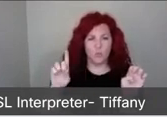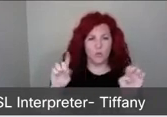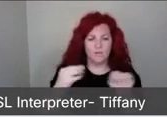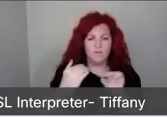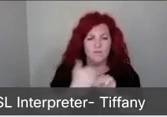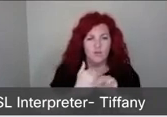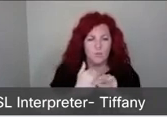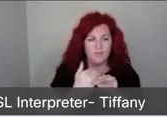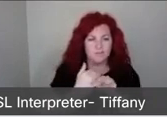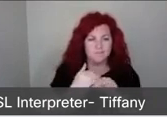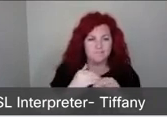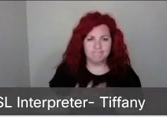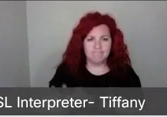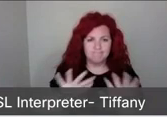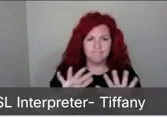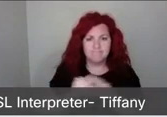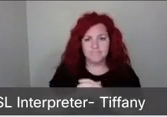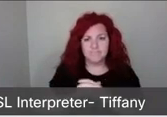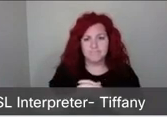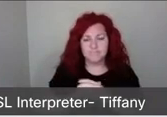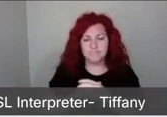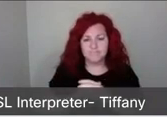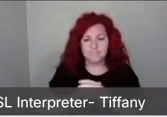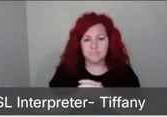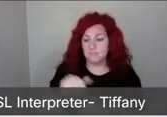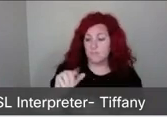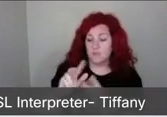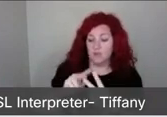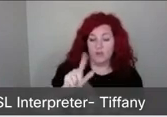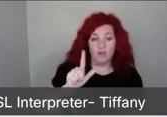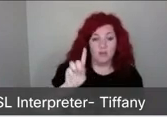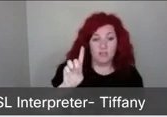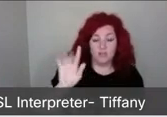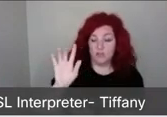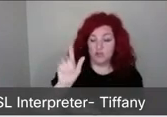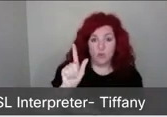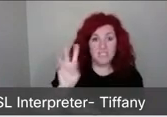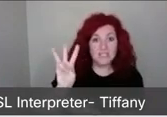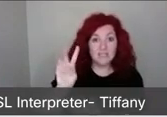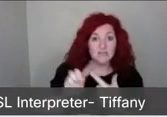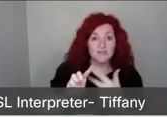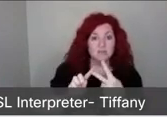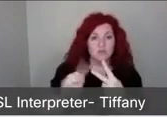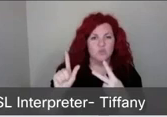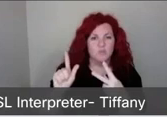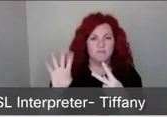corridor. This would be either LD 26 or LD 24.